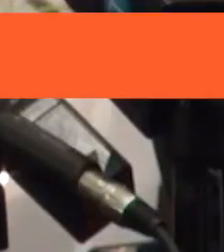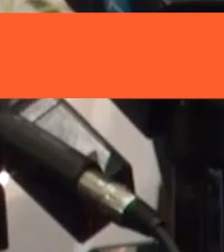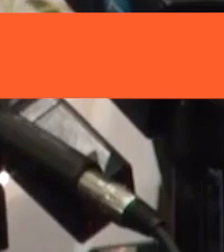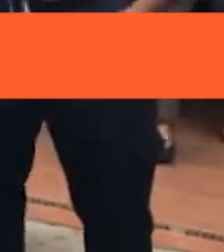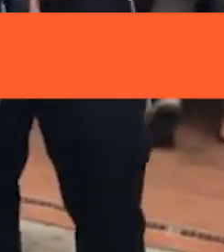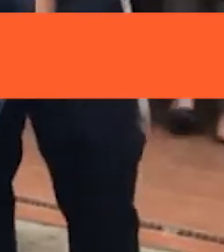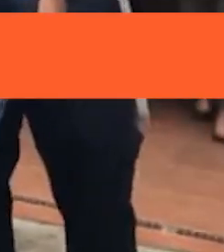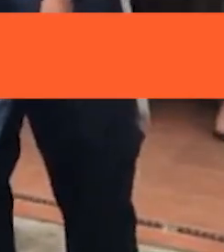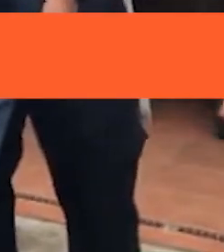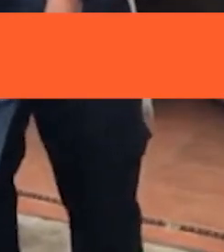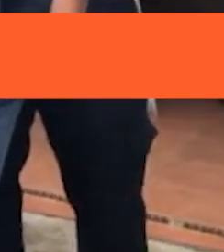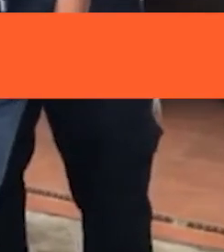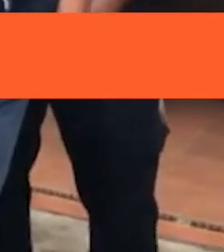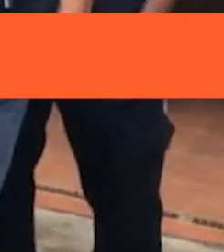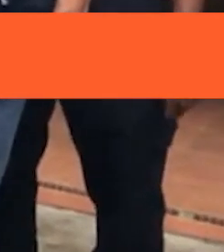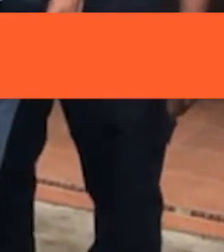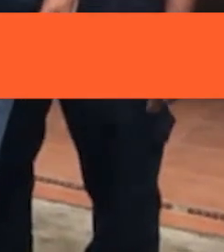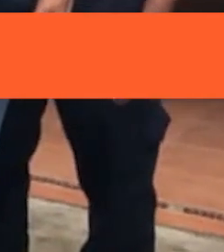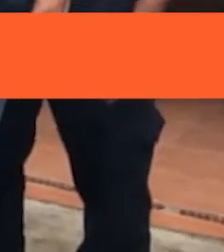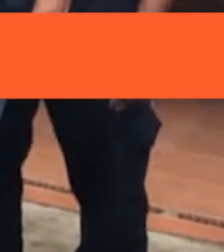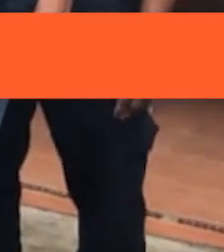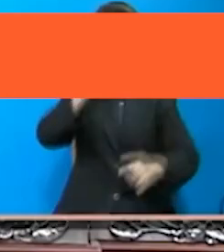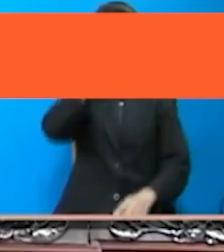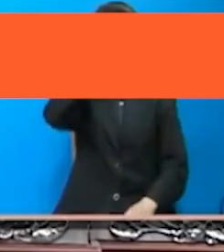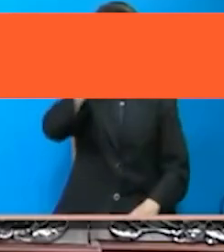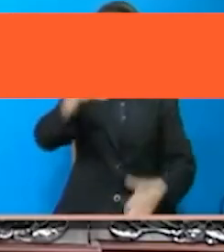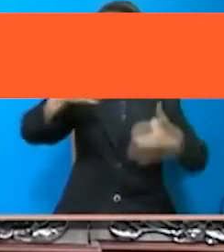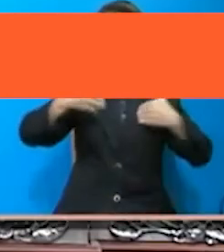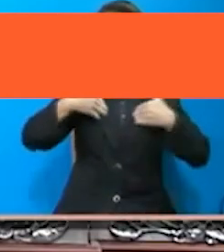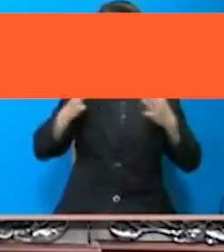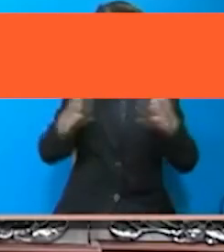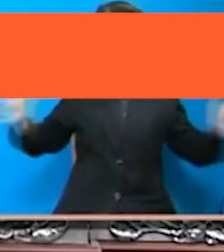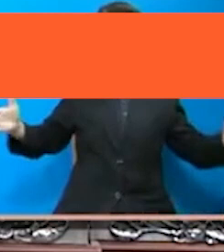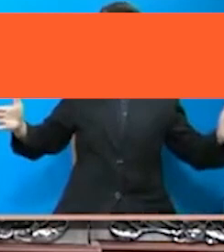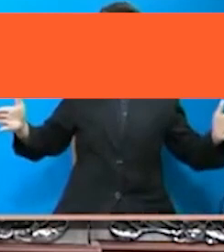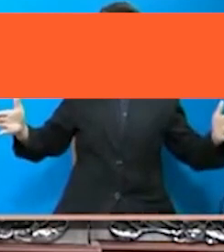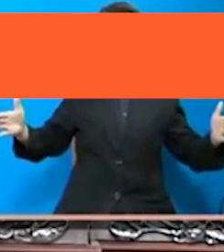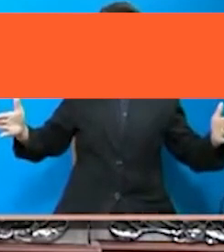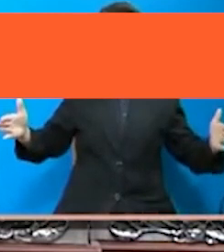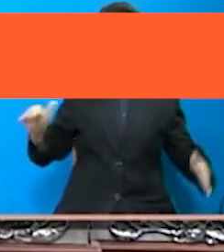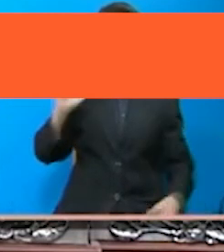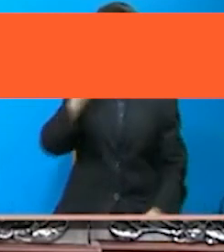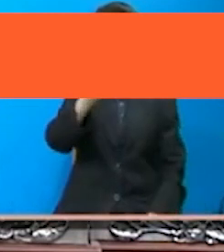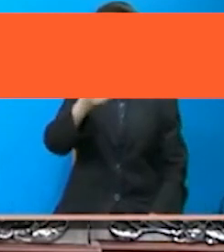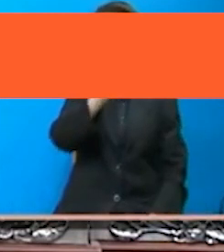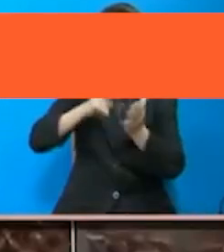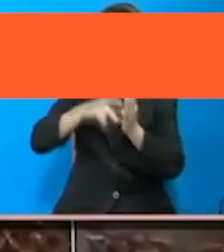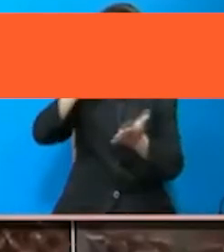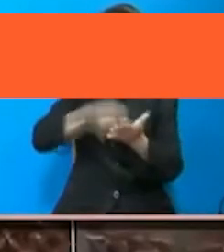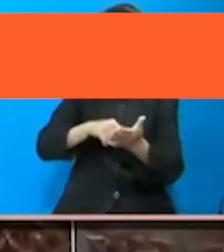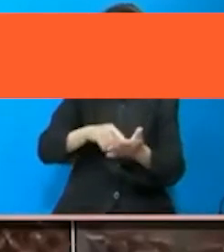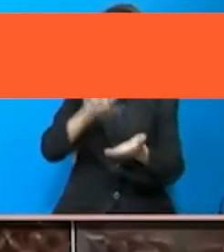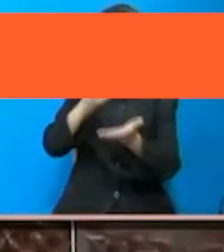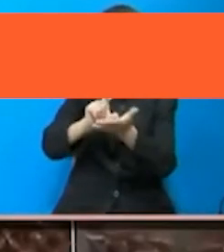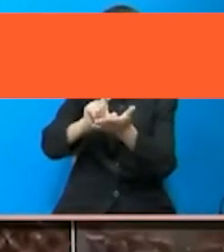Sabri Yaakob, they both agreed on the bill in principle. Khairy also said during the debate he could say 95%